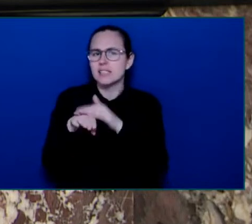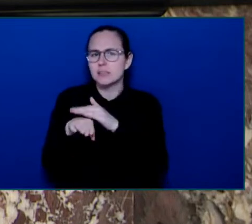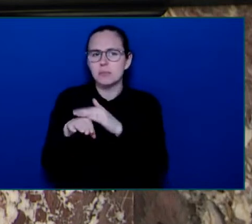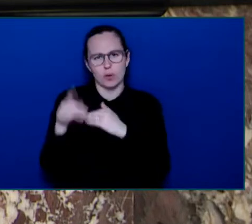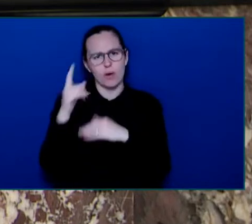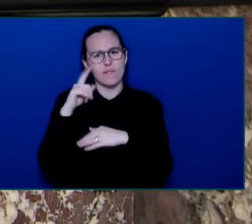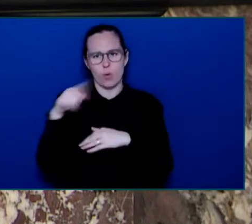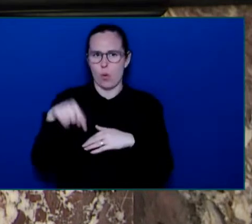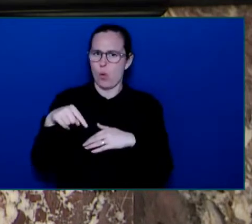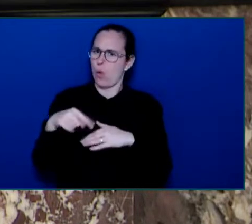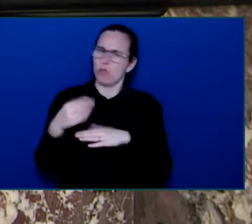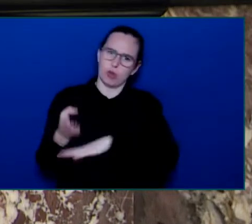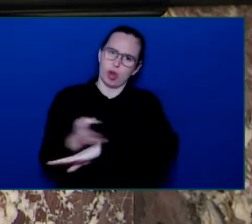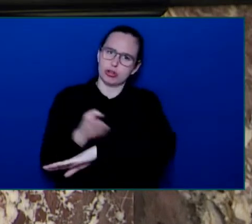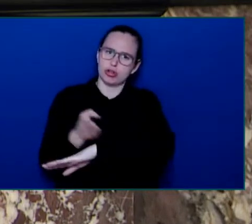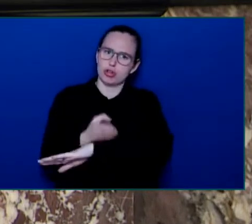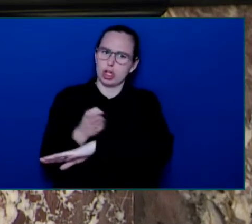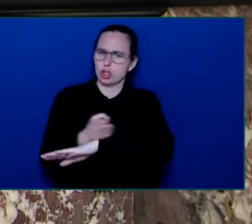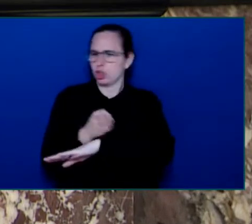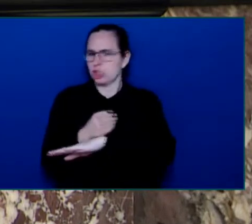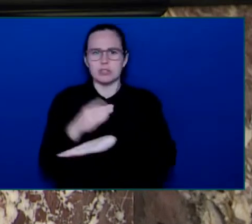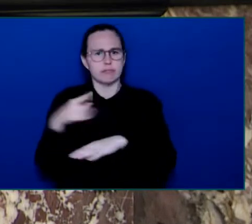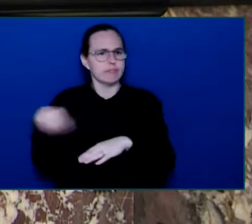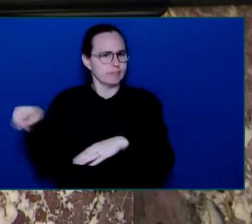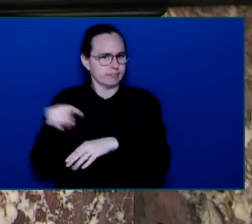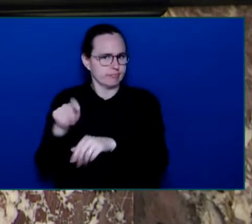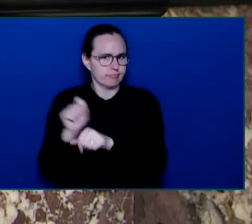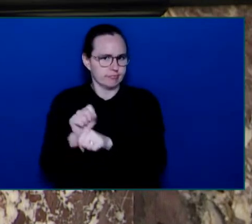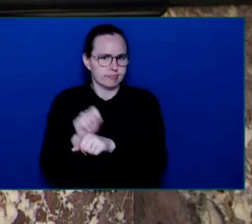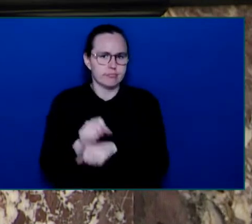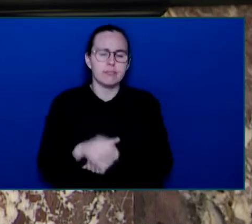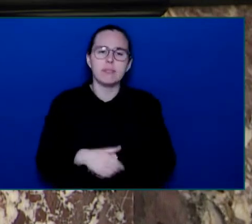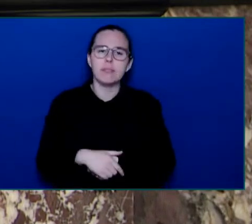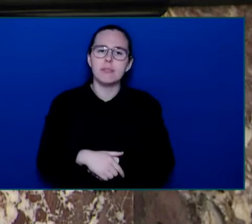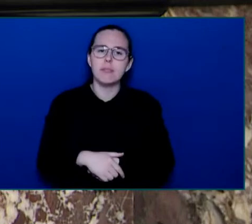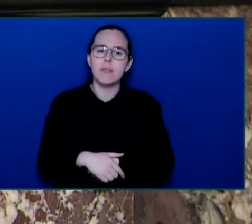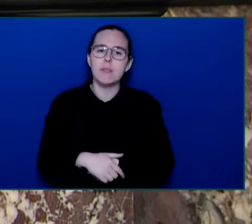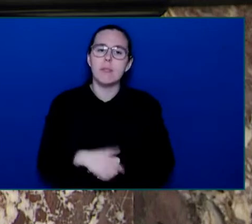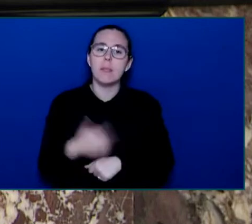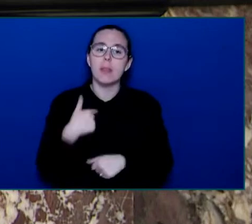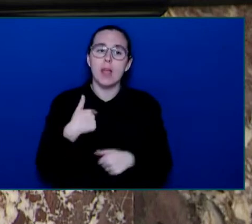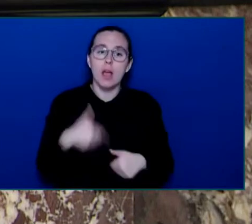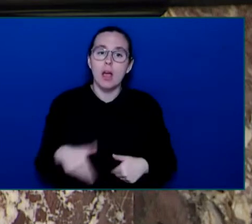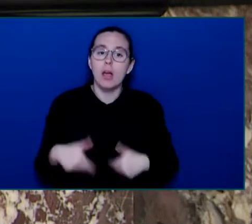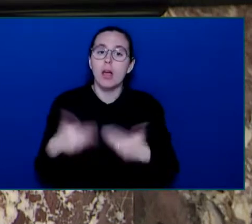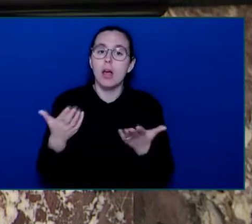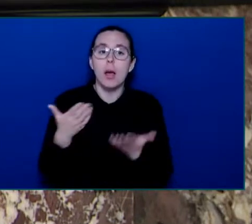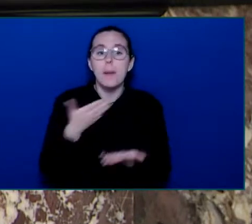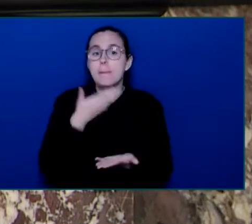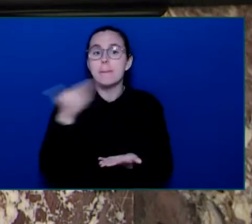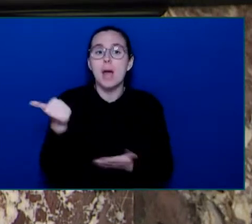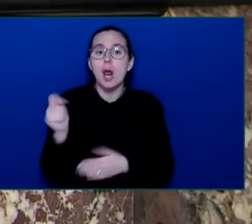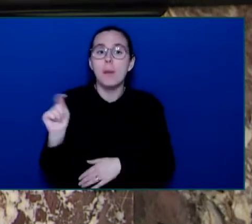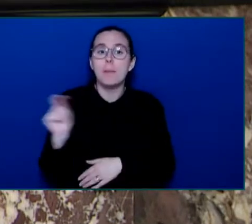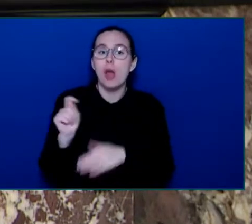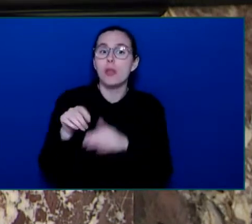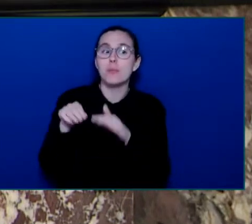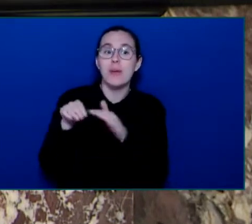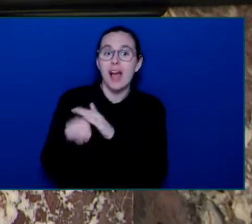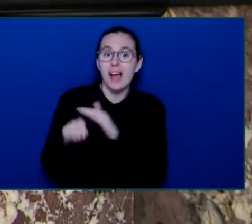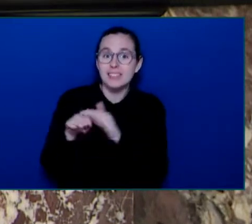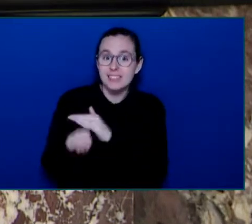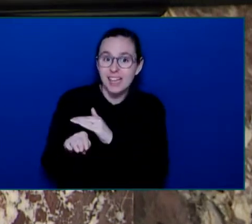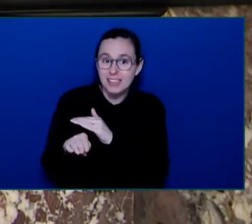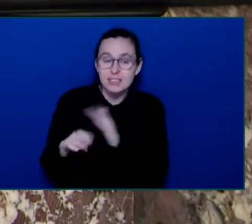benefit of providing improved washroom facility in construction is an increased level of support for underrepresented groups who might